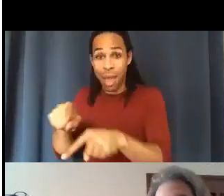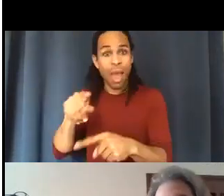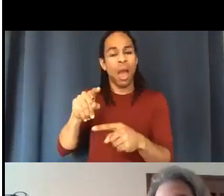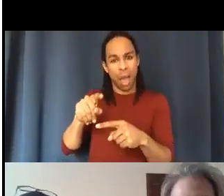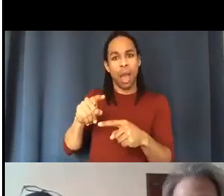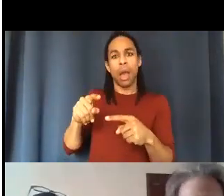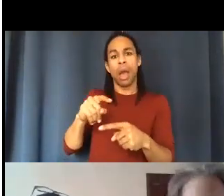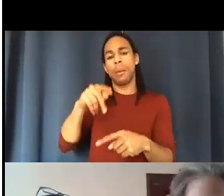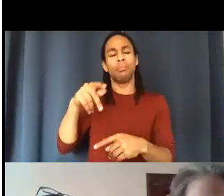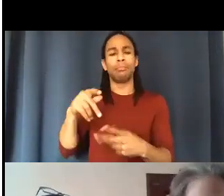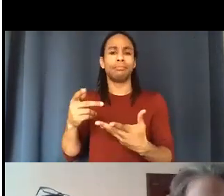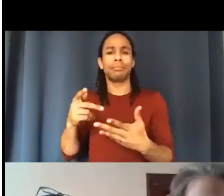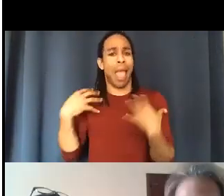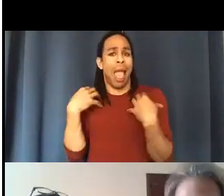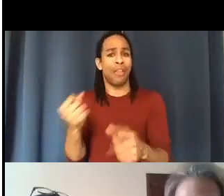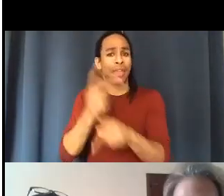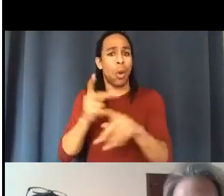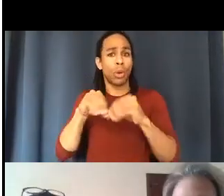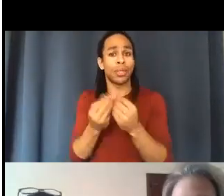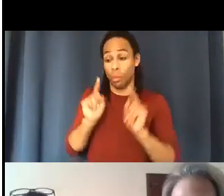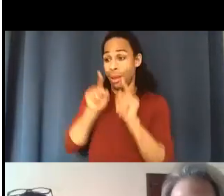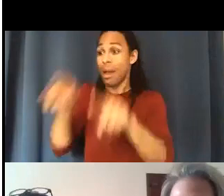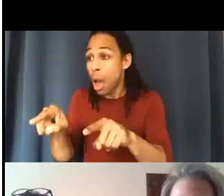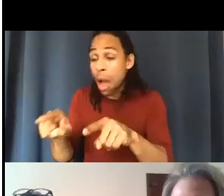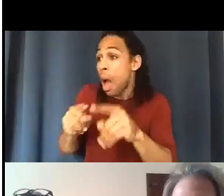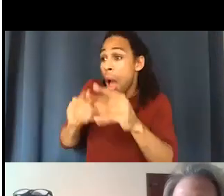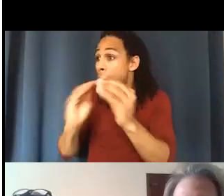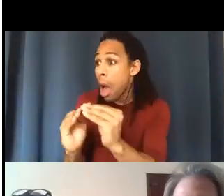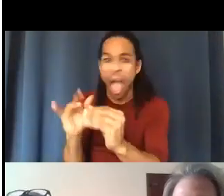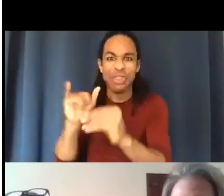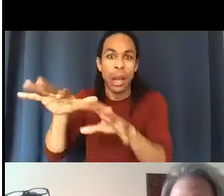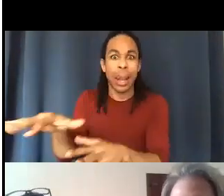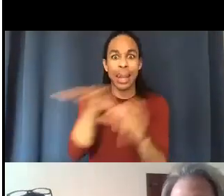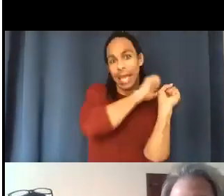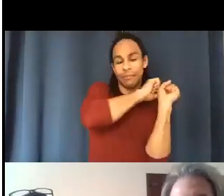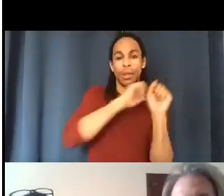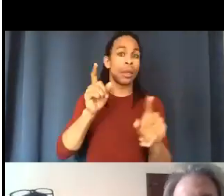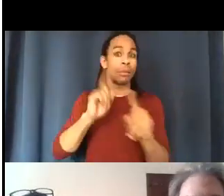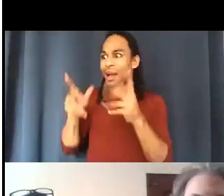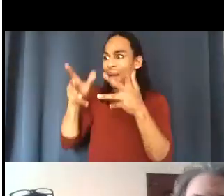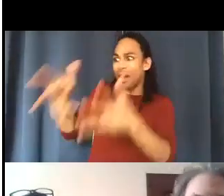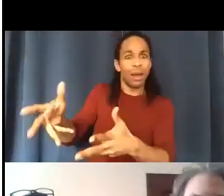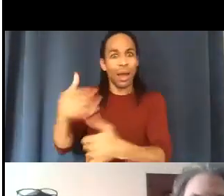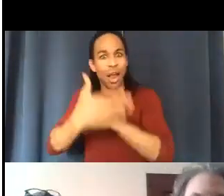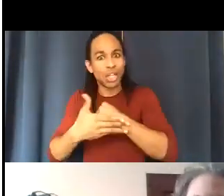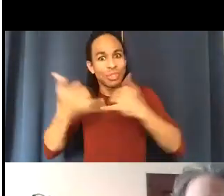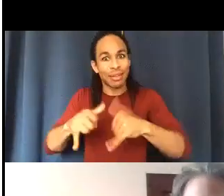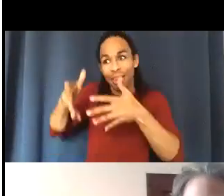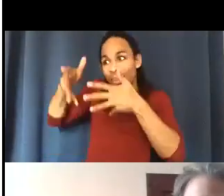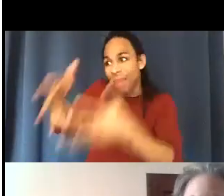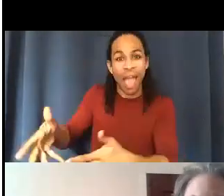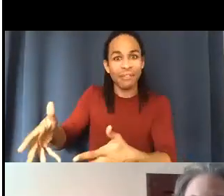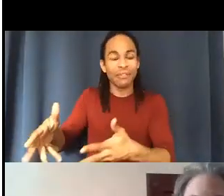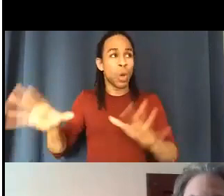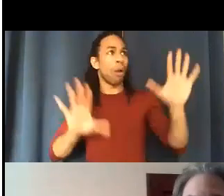on. And in Sierra Leone, during the height of the Ebola outbreak, 99% of all people that were in the